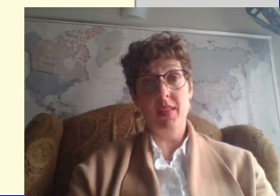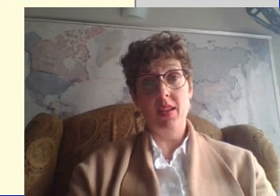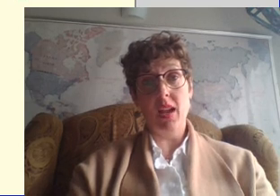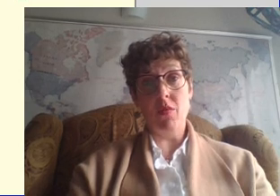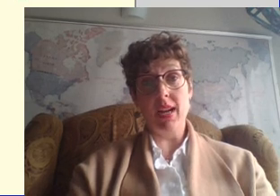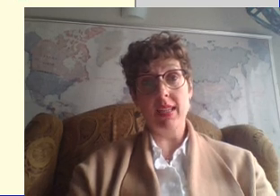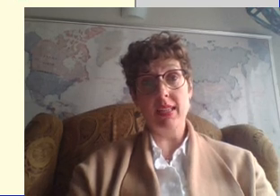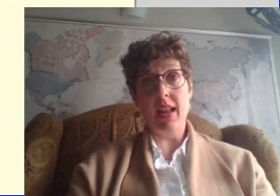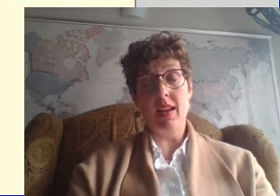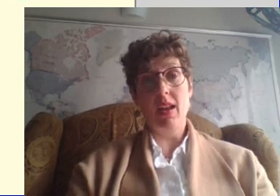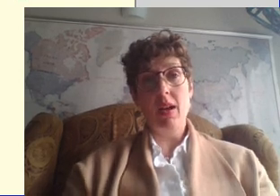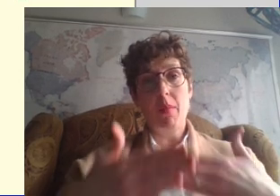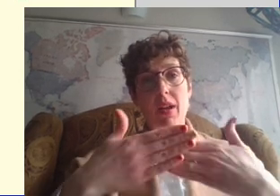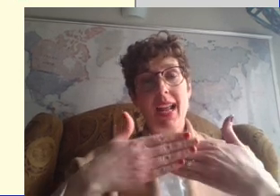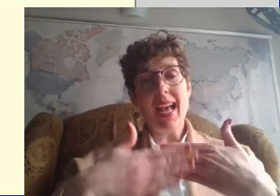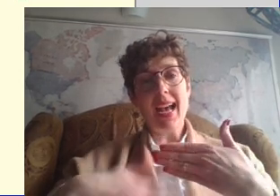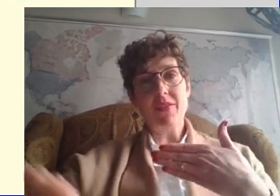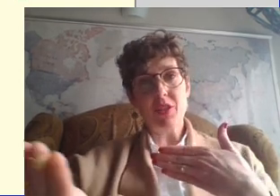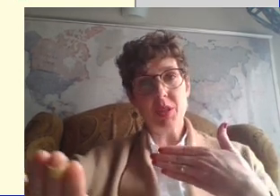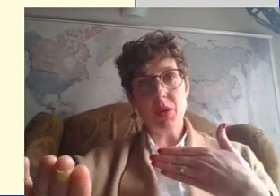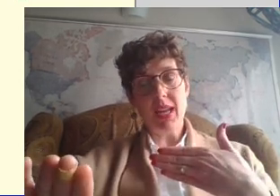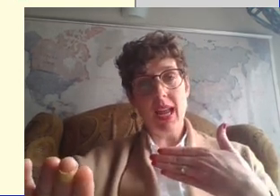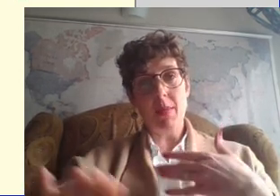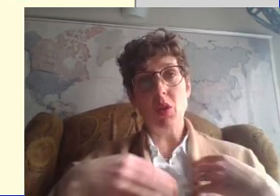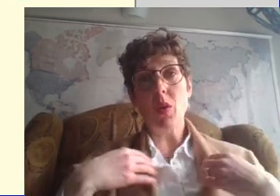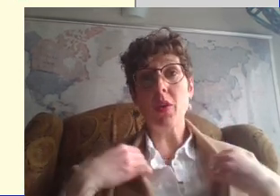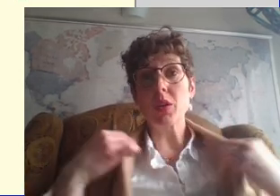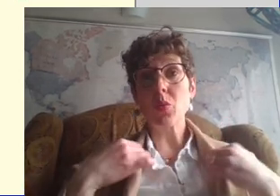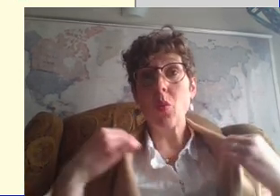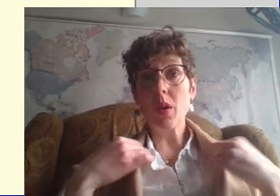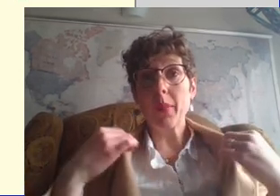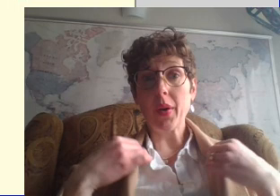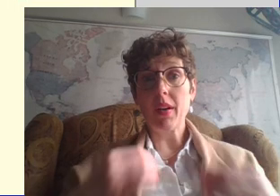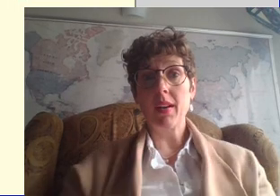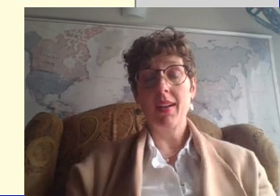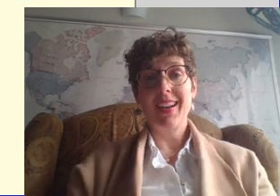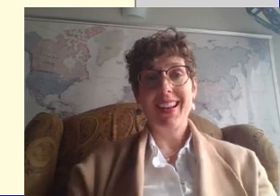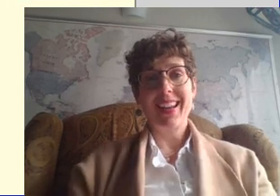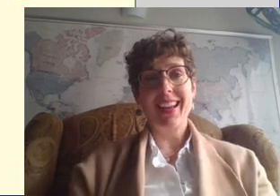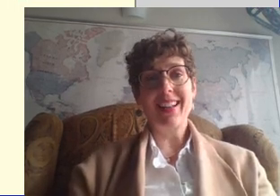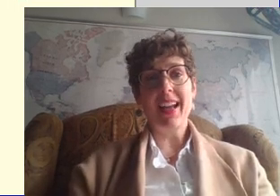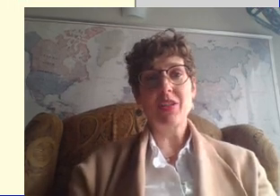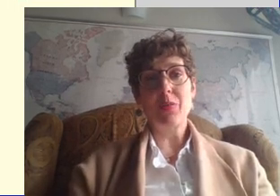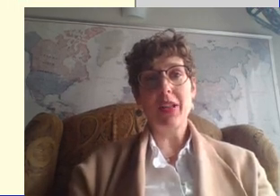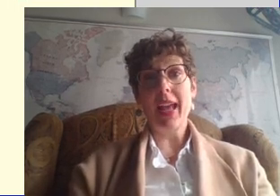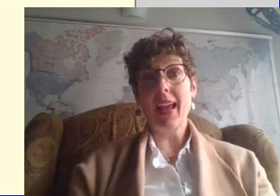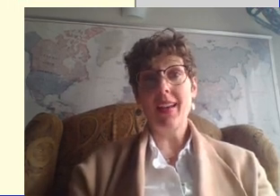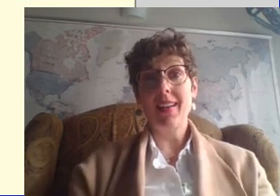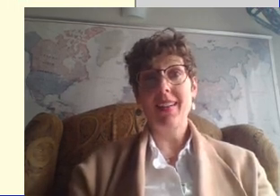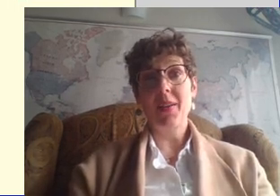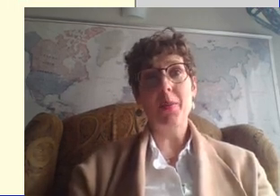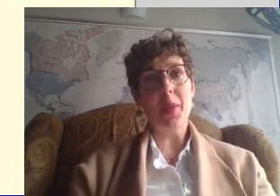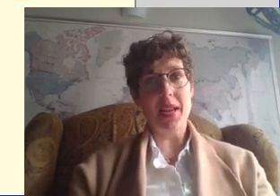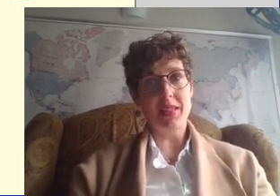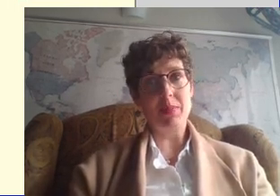snowmen and ride his sled. But after spring came and the weather was warmer, he liked to